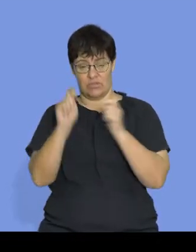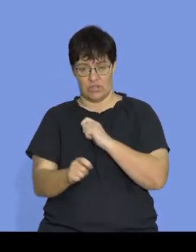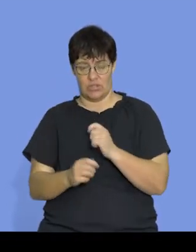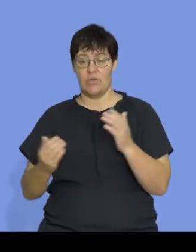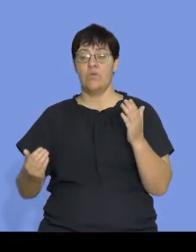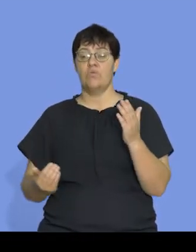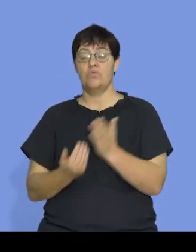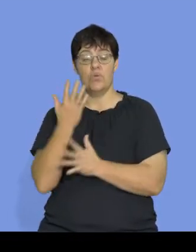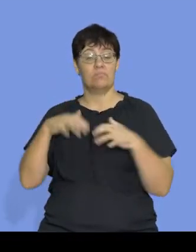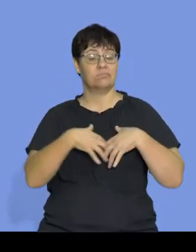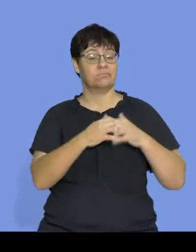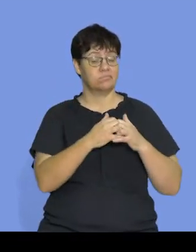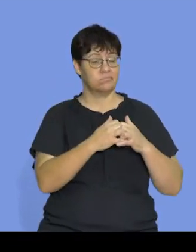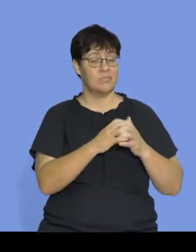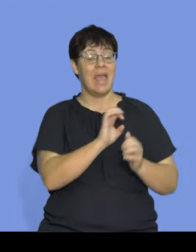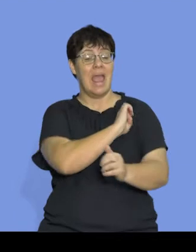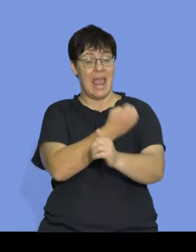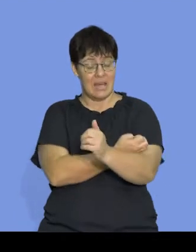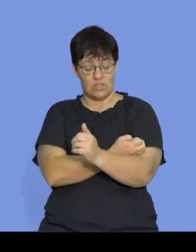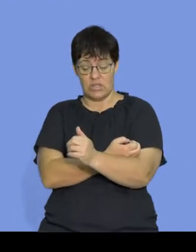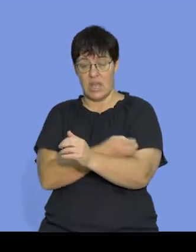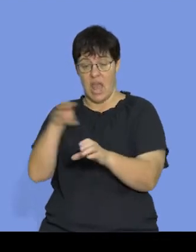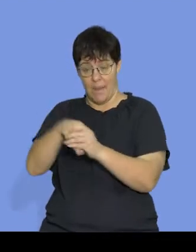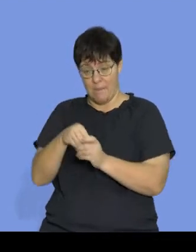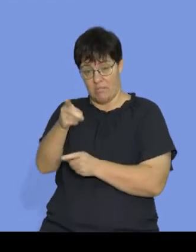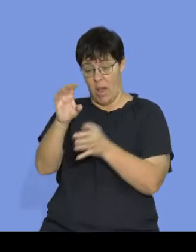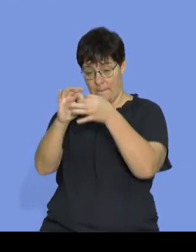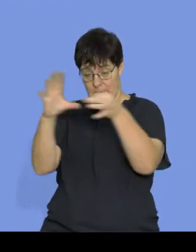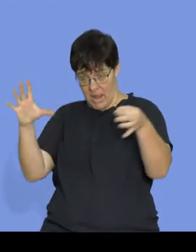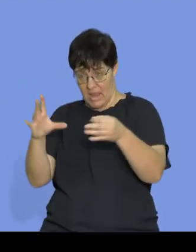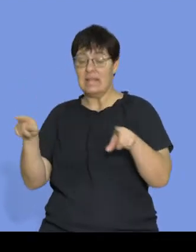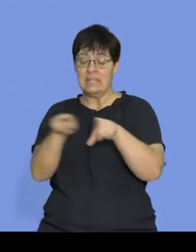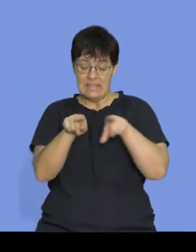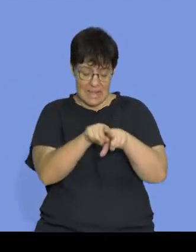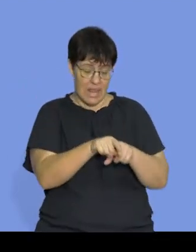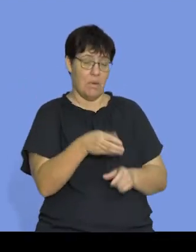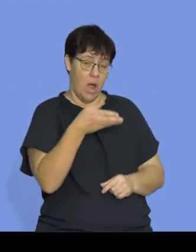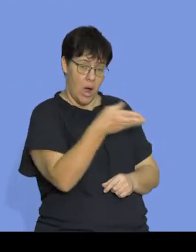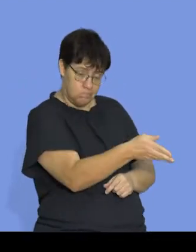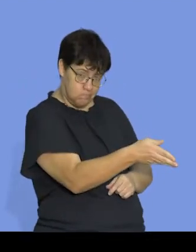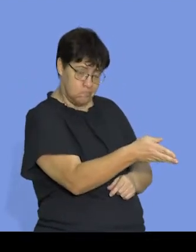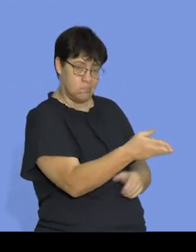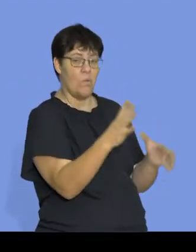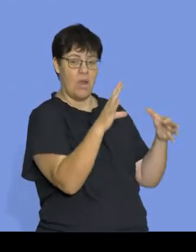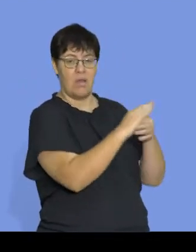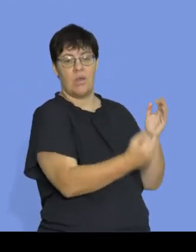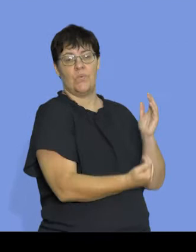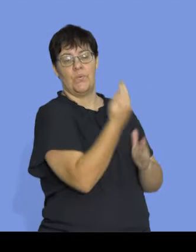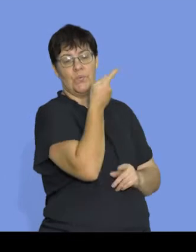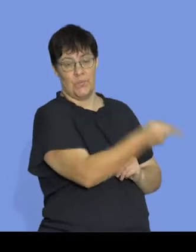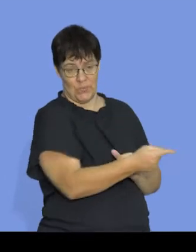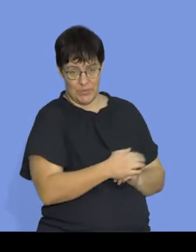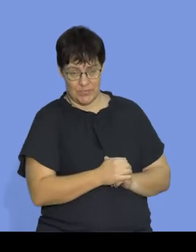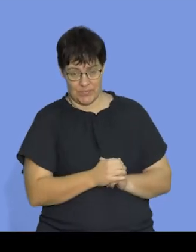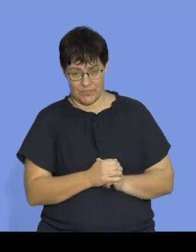substances are formed, energy is involved in breaking existing bonds, while also energy will be released when new bonds are